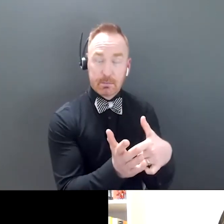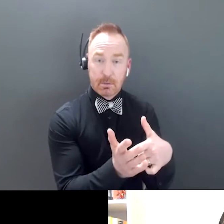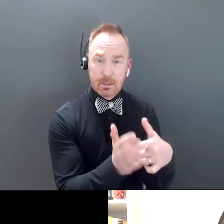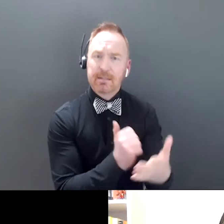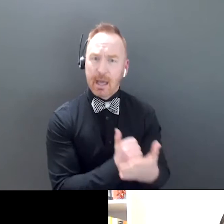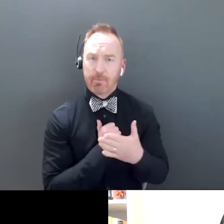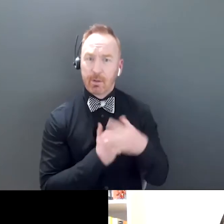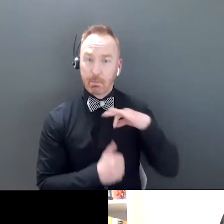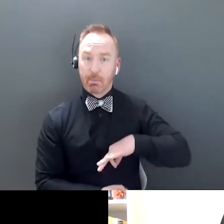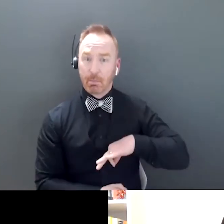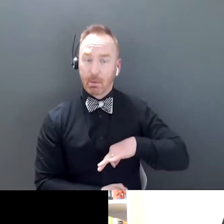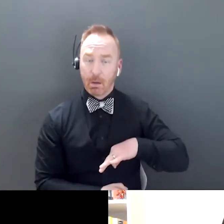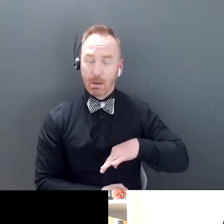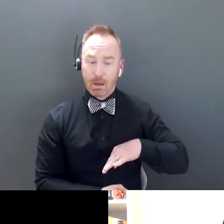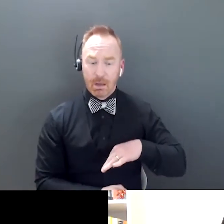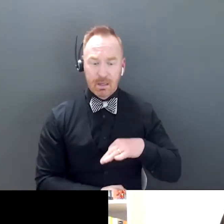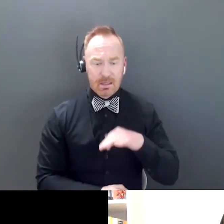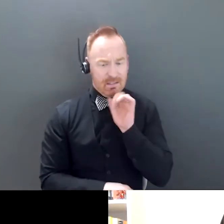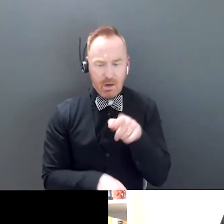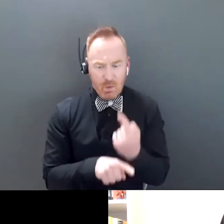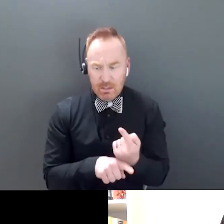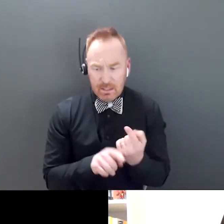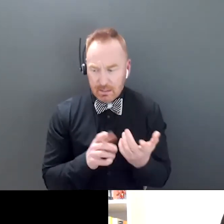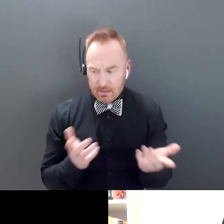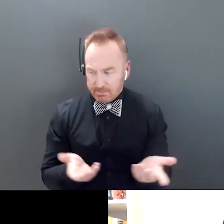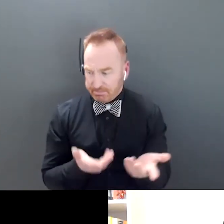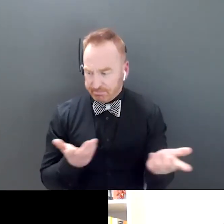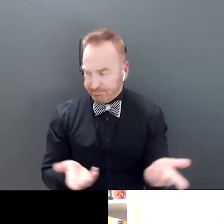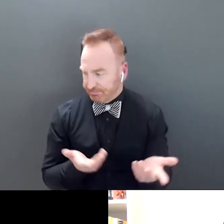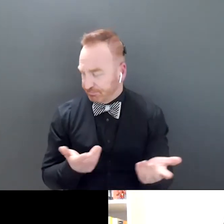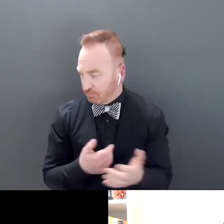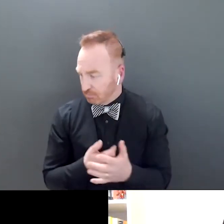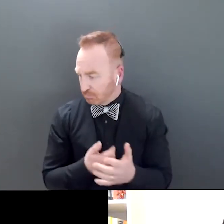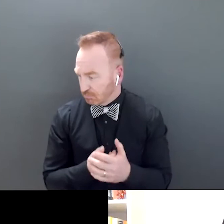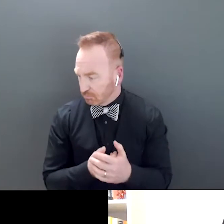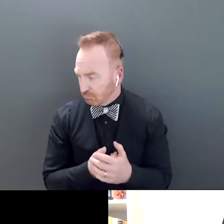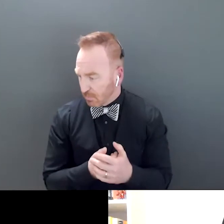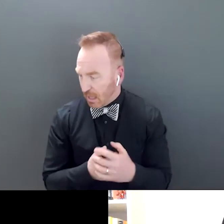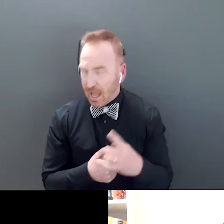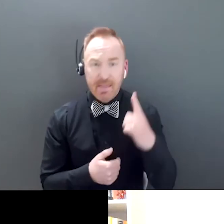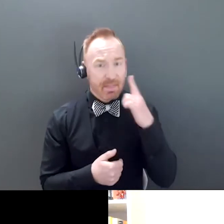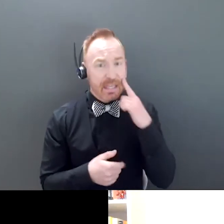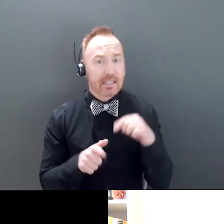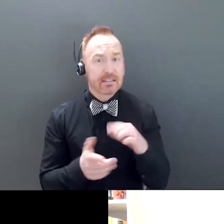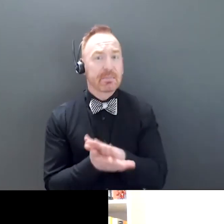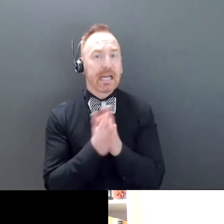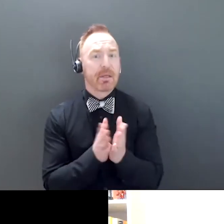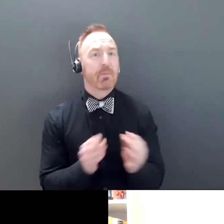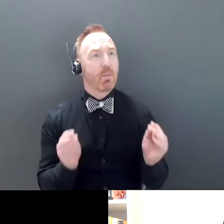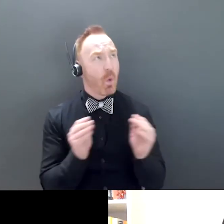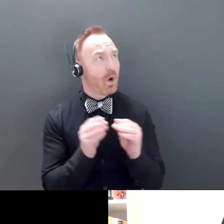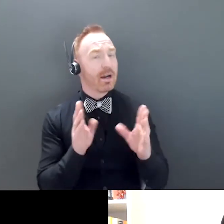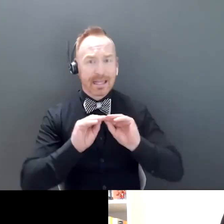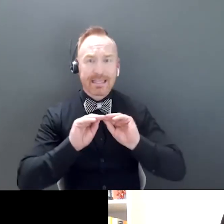It's stuff. I don't think it has to be. I think it's just more about making it simpler and sort of speaking the same